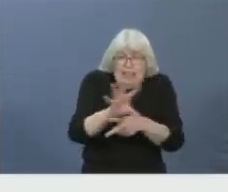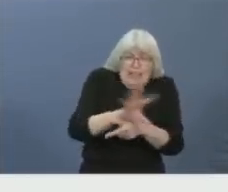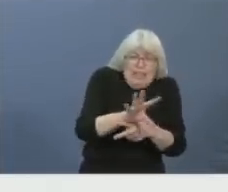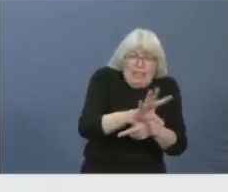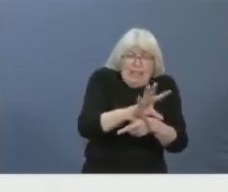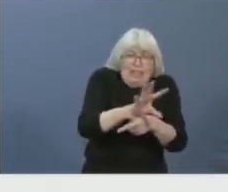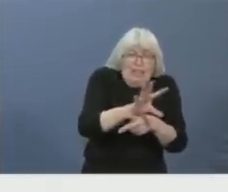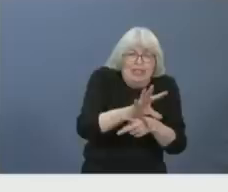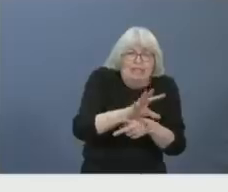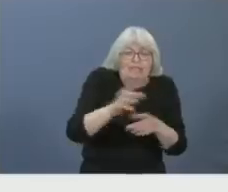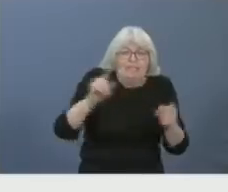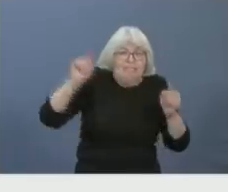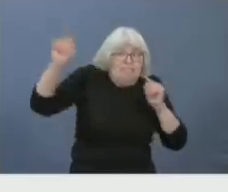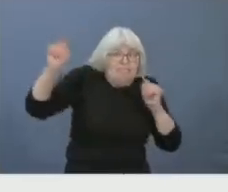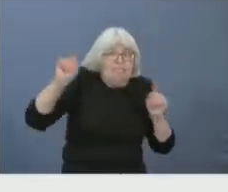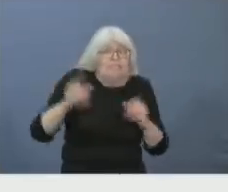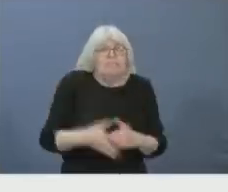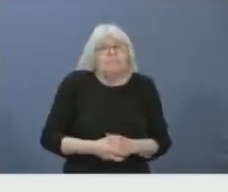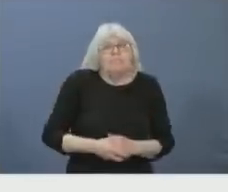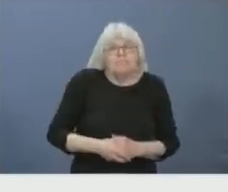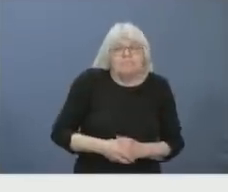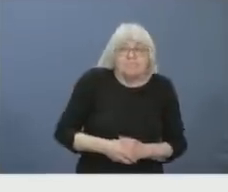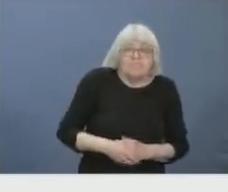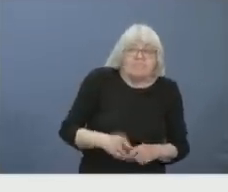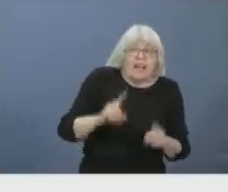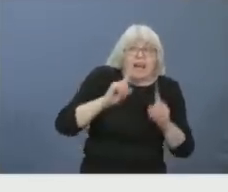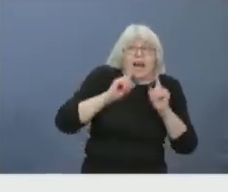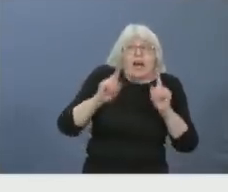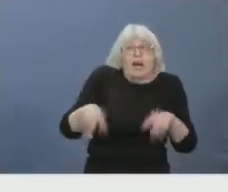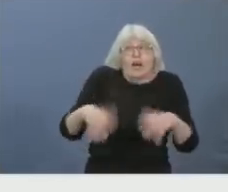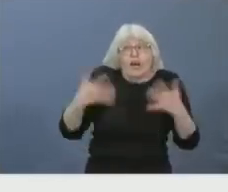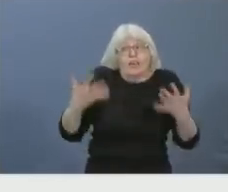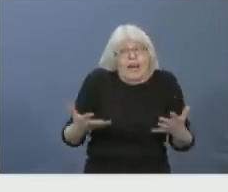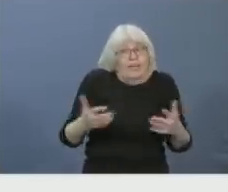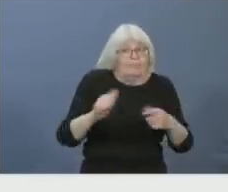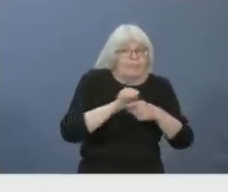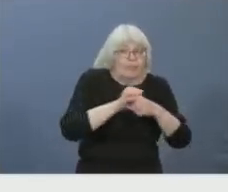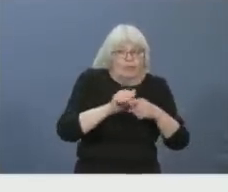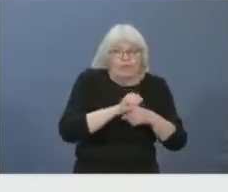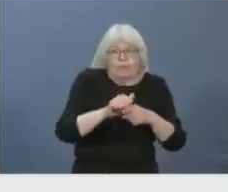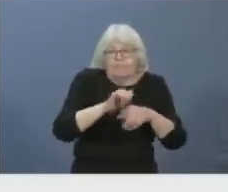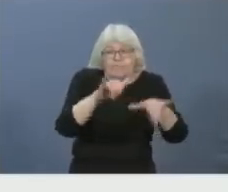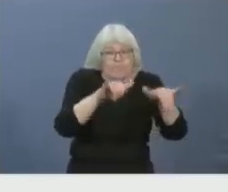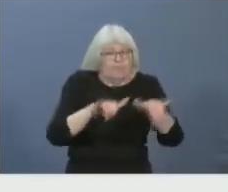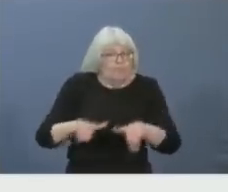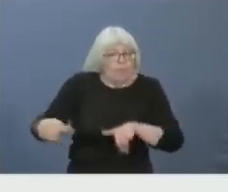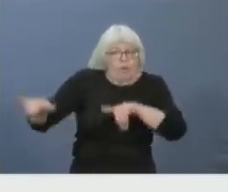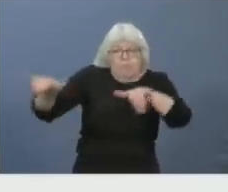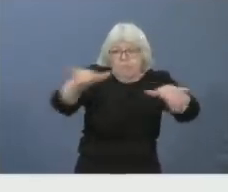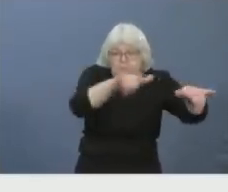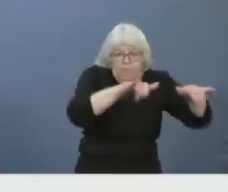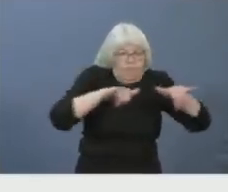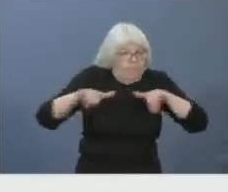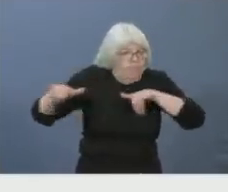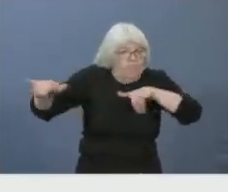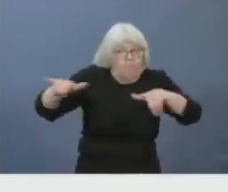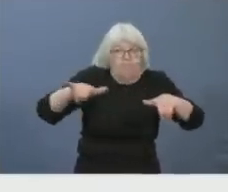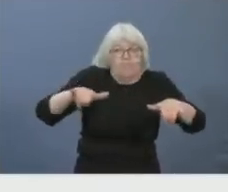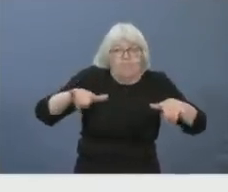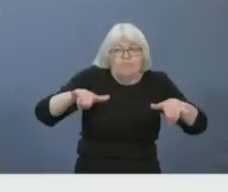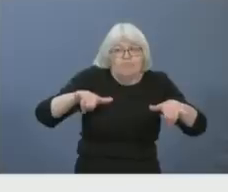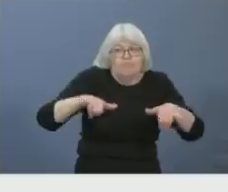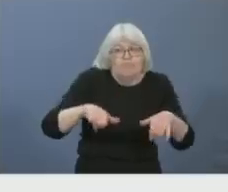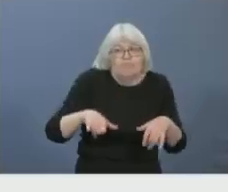The training is the same. We meet all the national standards for wildfire training in Canada. Some of the tactics might be